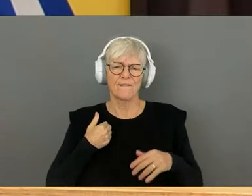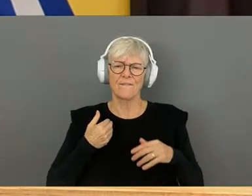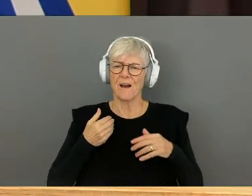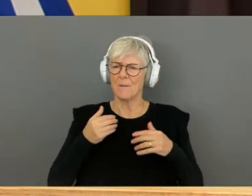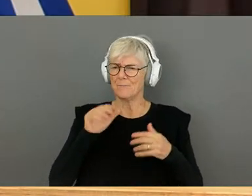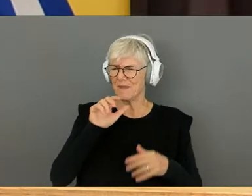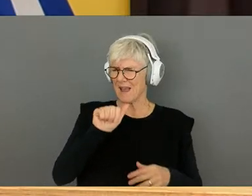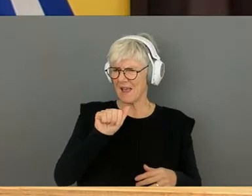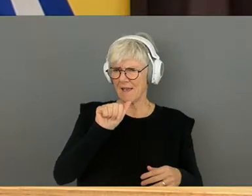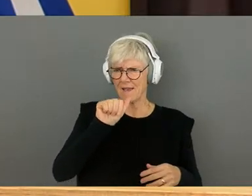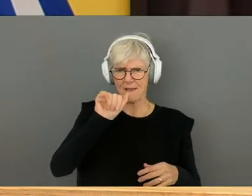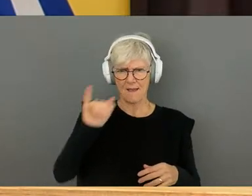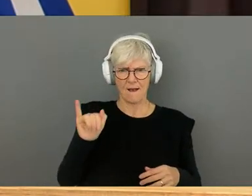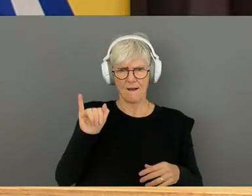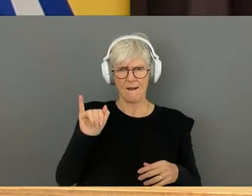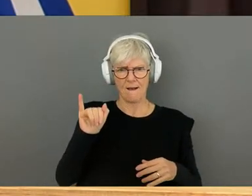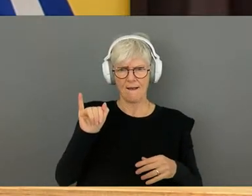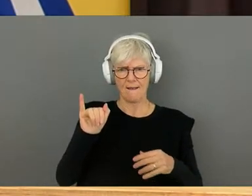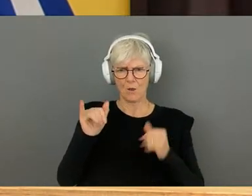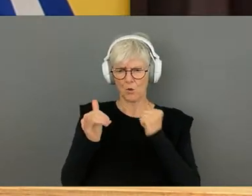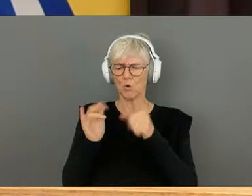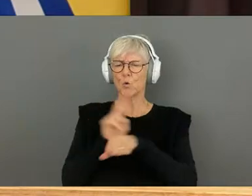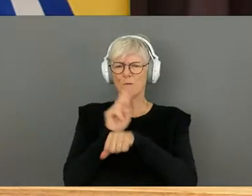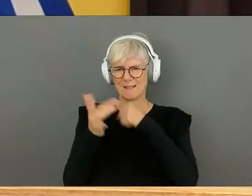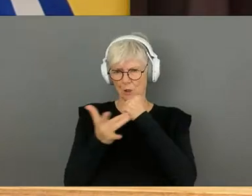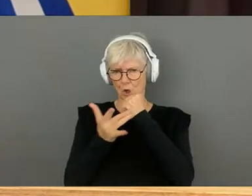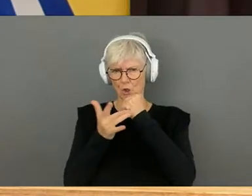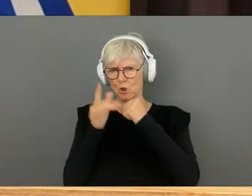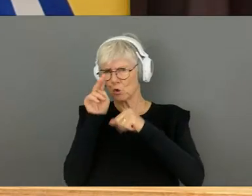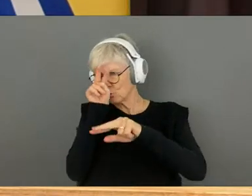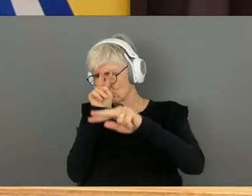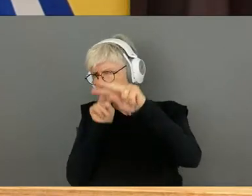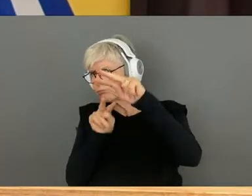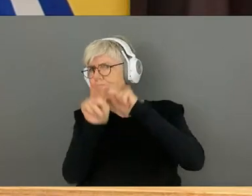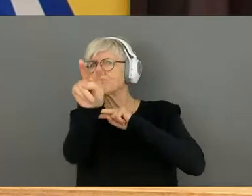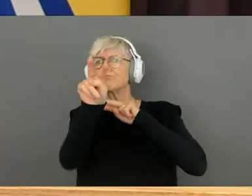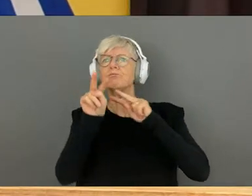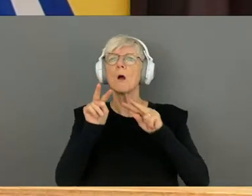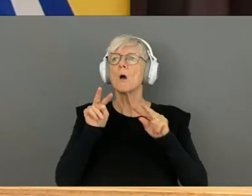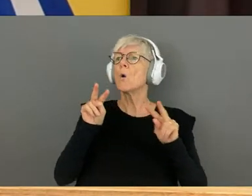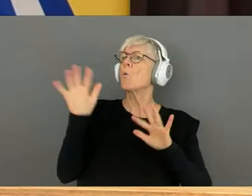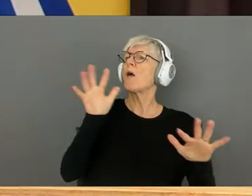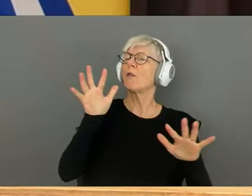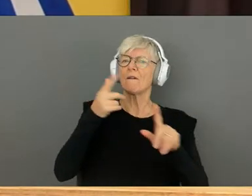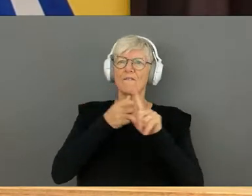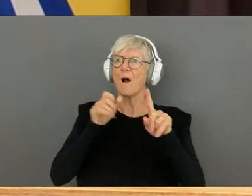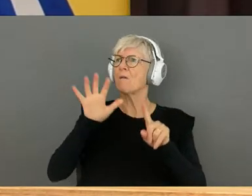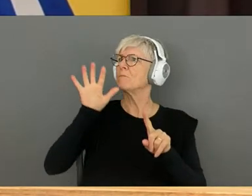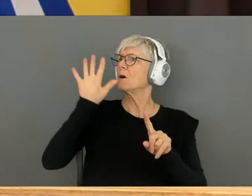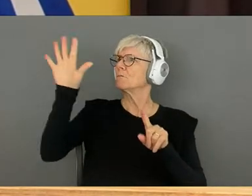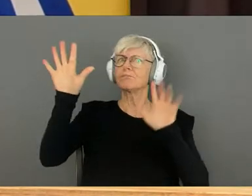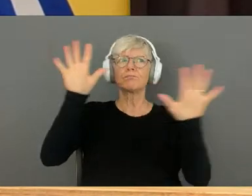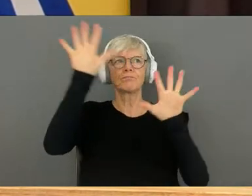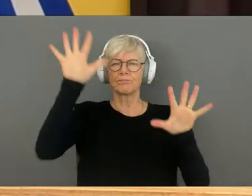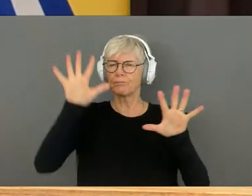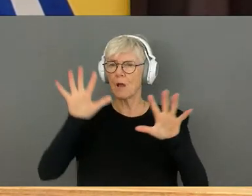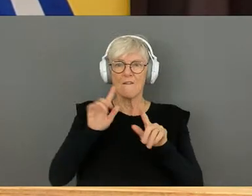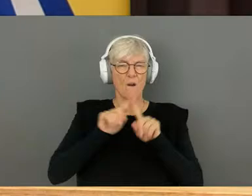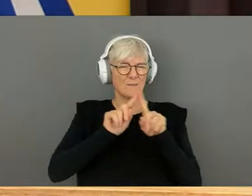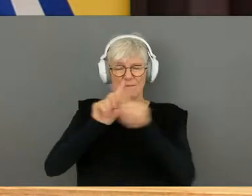helps us predict storms. So it looks at weather from all these different sources and then determines how